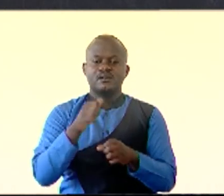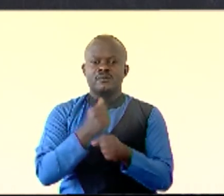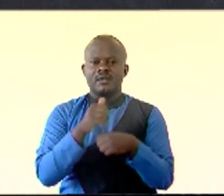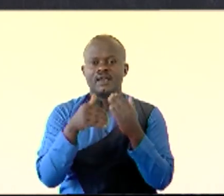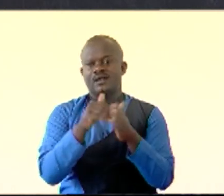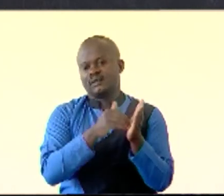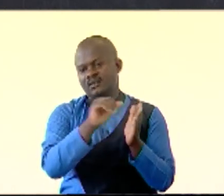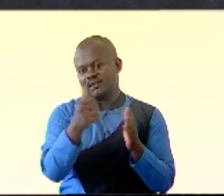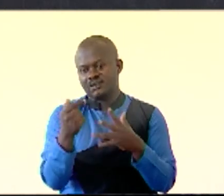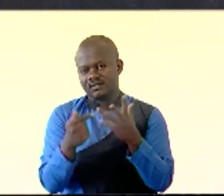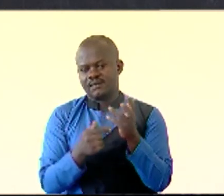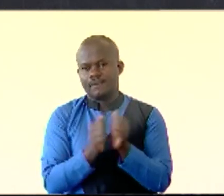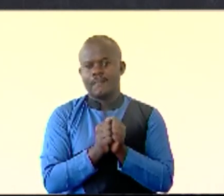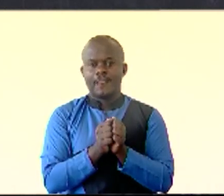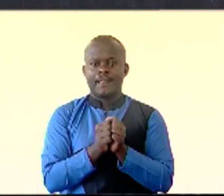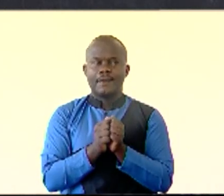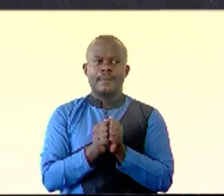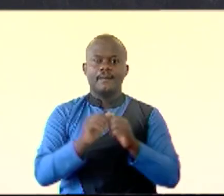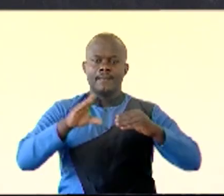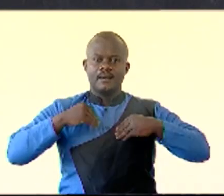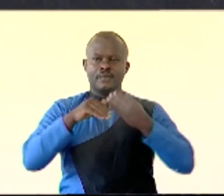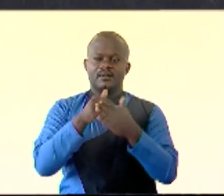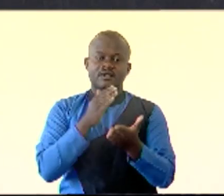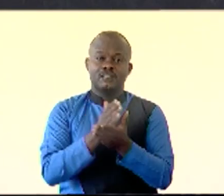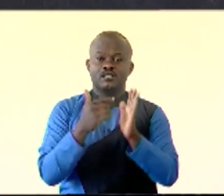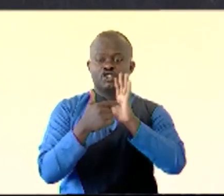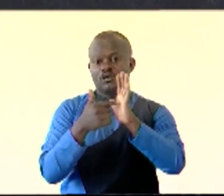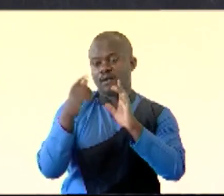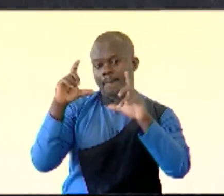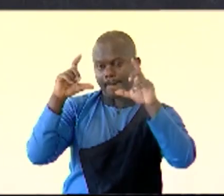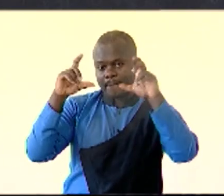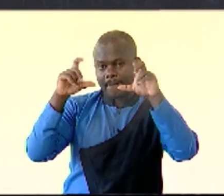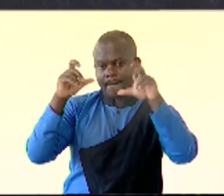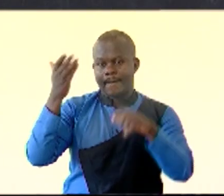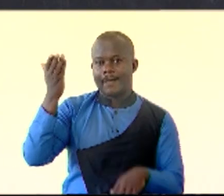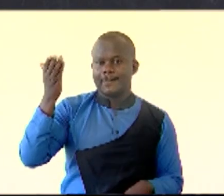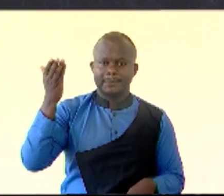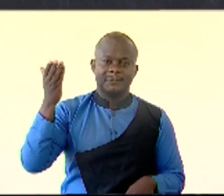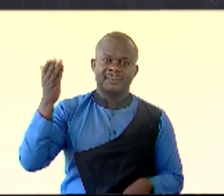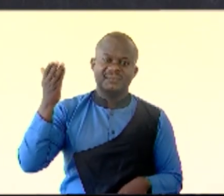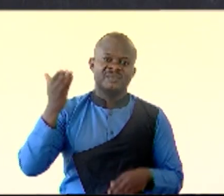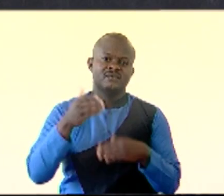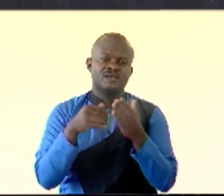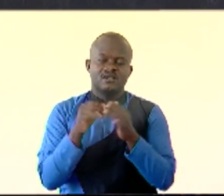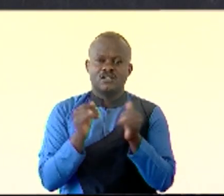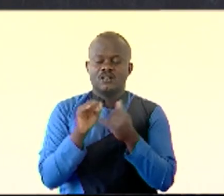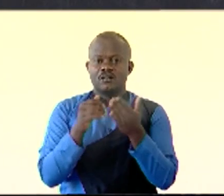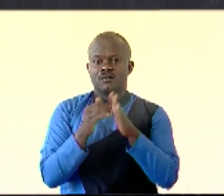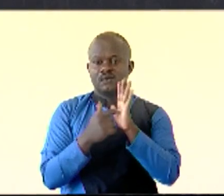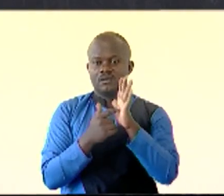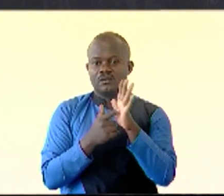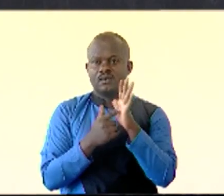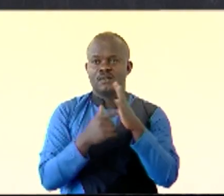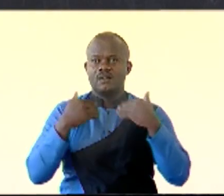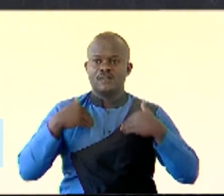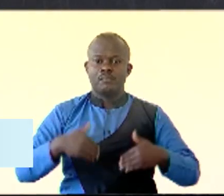etc. Let me just have the diagram. You see, that is the diagram, and you can try to see this is a human. The